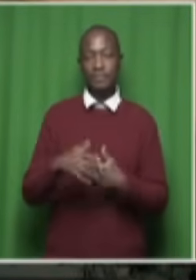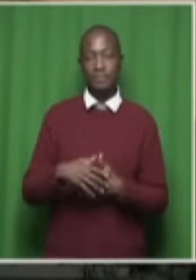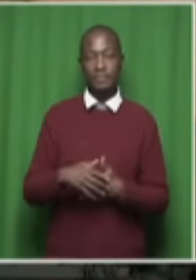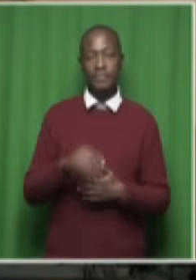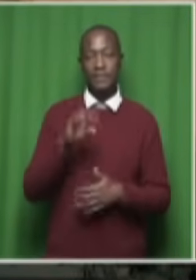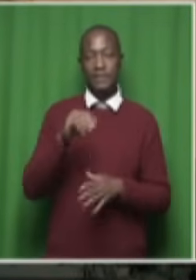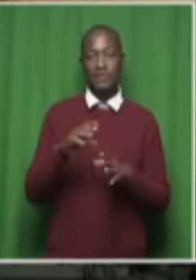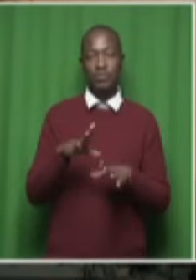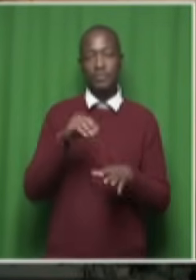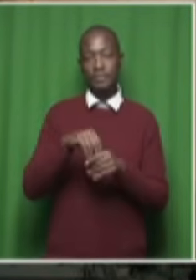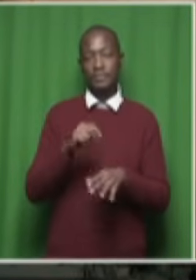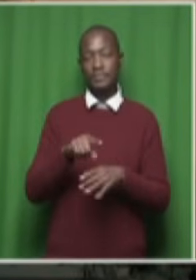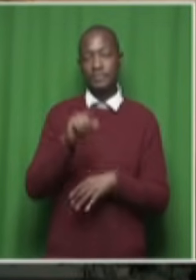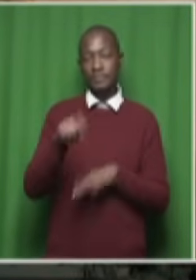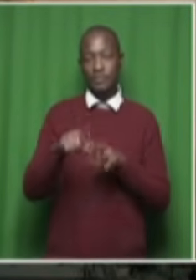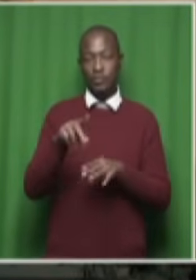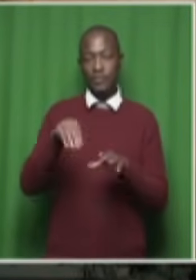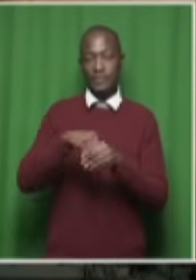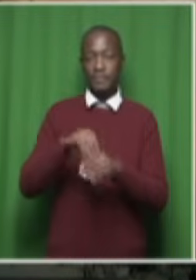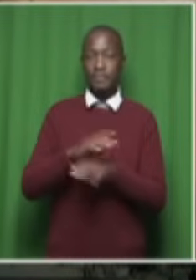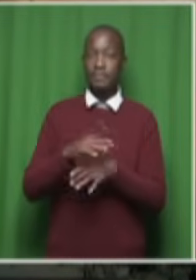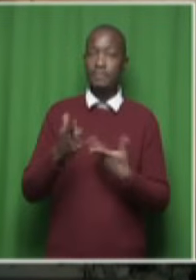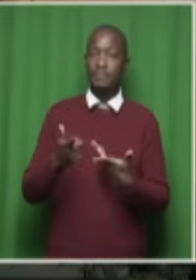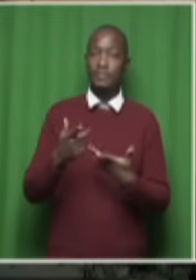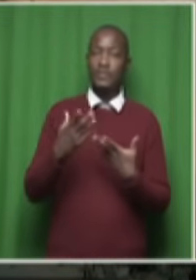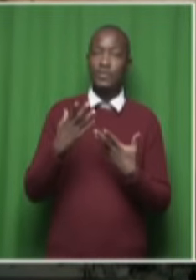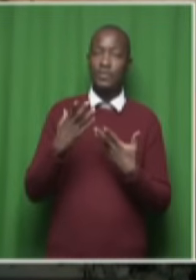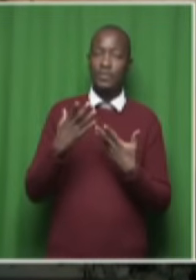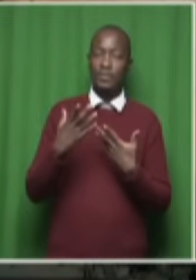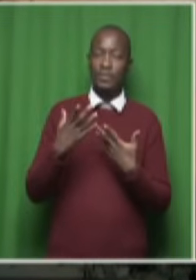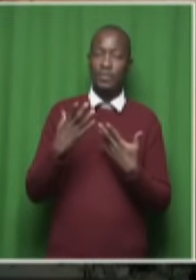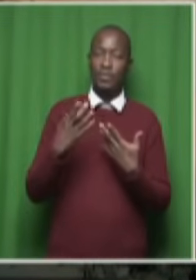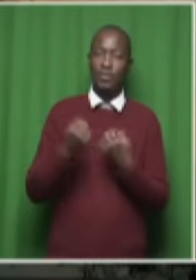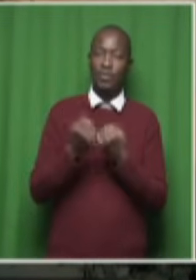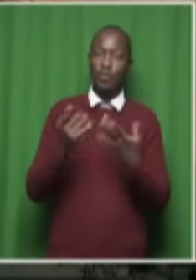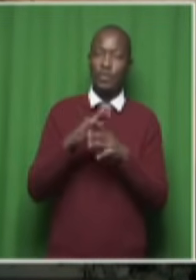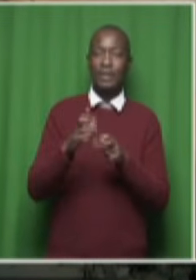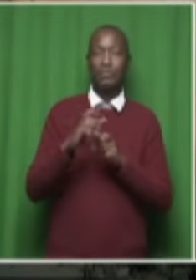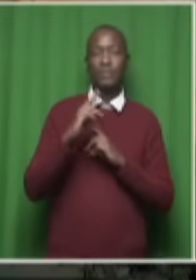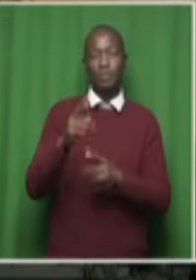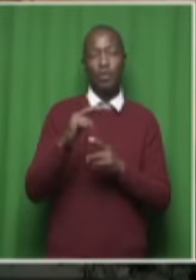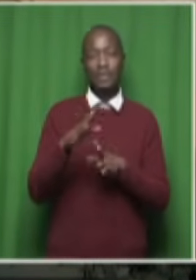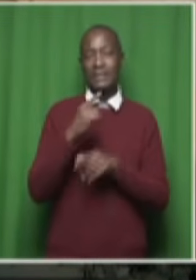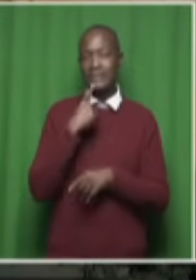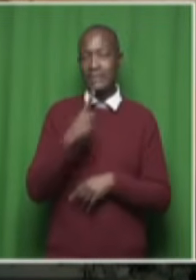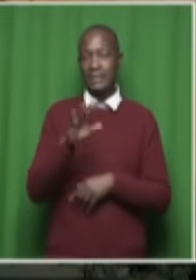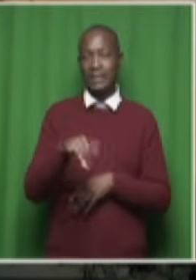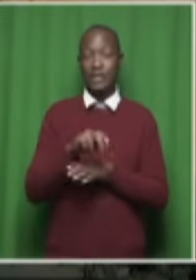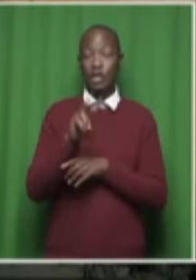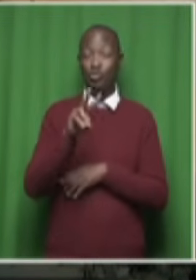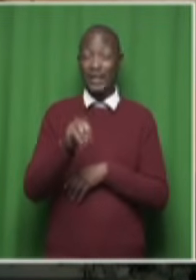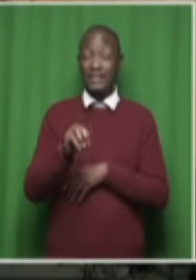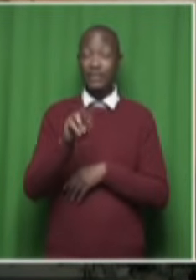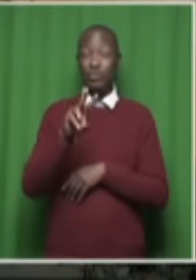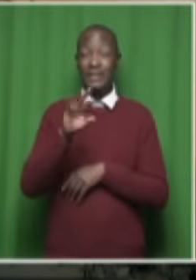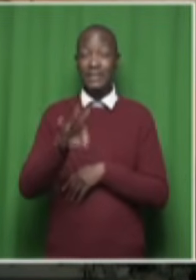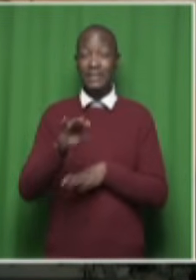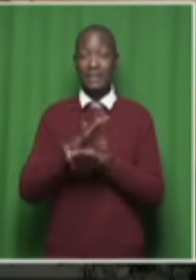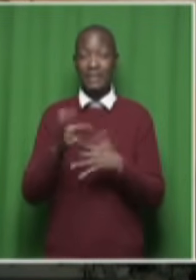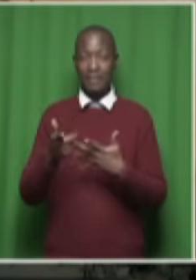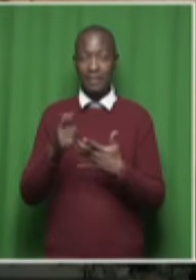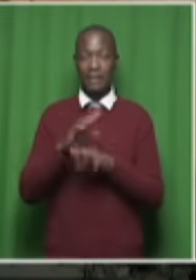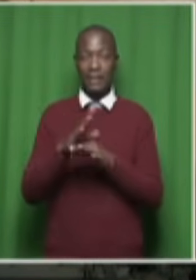time, so I just want to grab a few questions in while we can. I mean, we've got a lot of reports that do come out saying that 2023, these